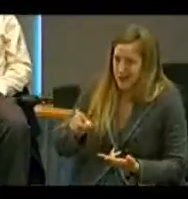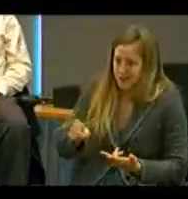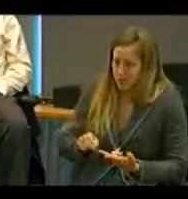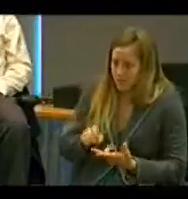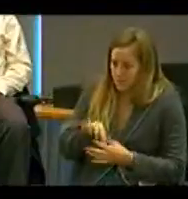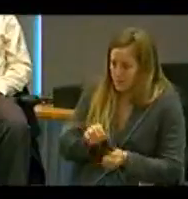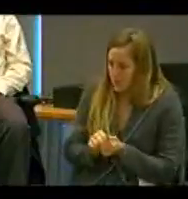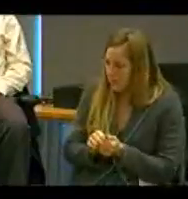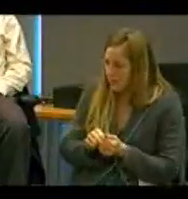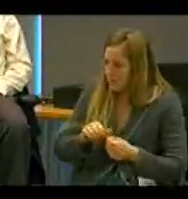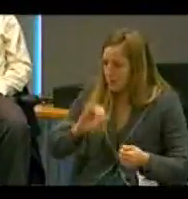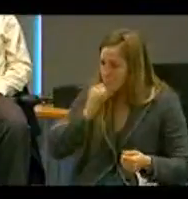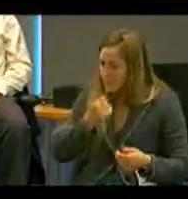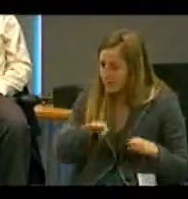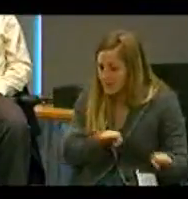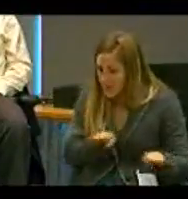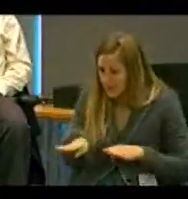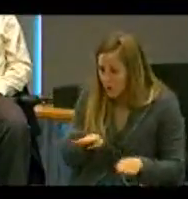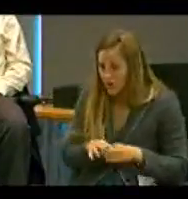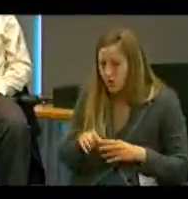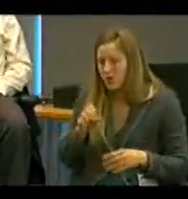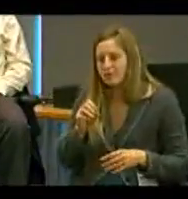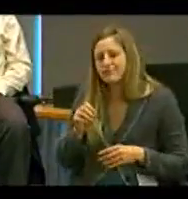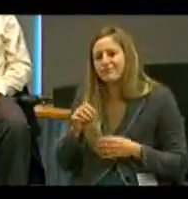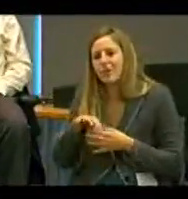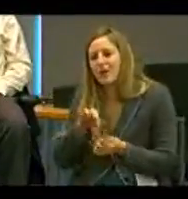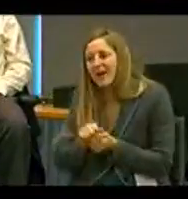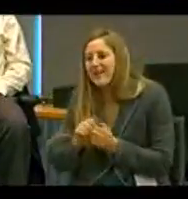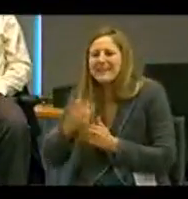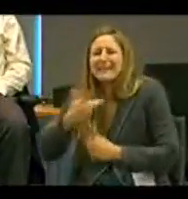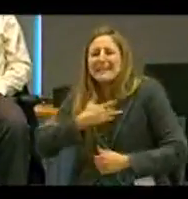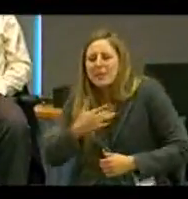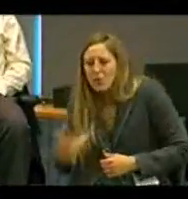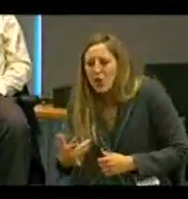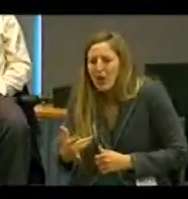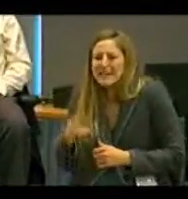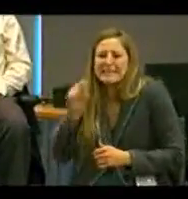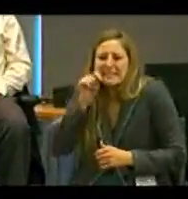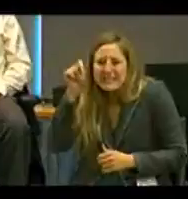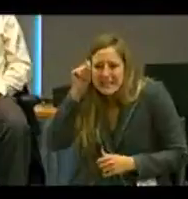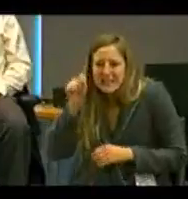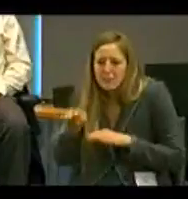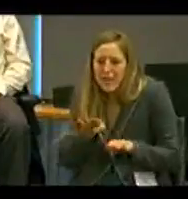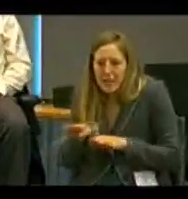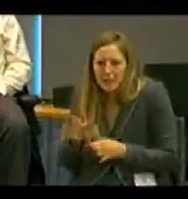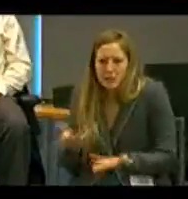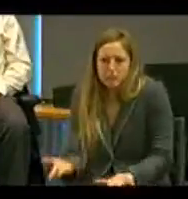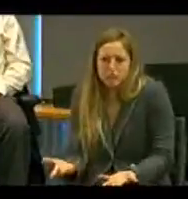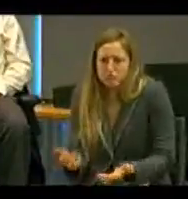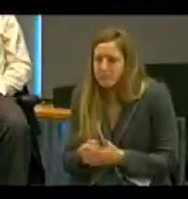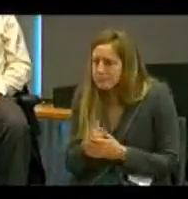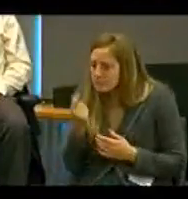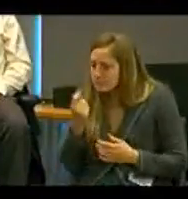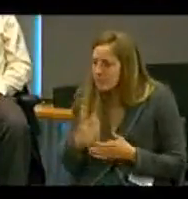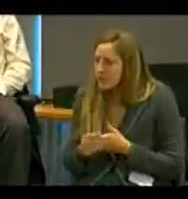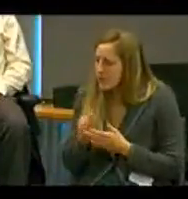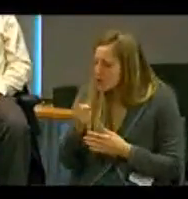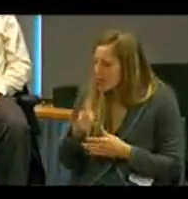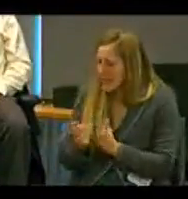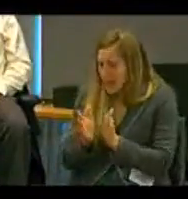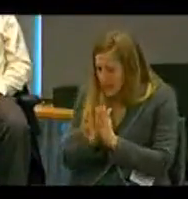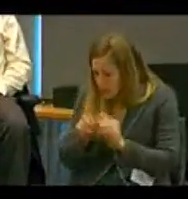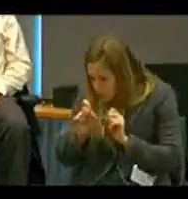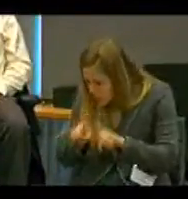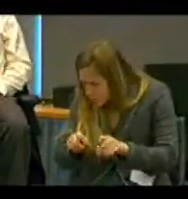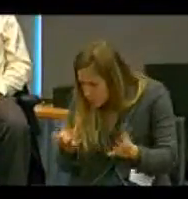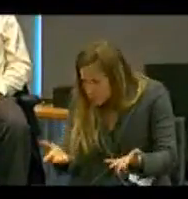misbehaviors, typical adolescent misbehaviors, that there are things you can do to stop that. There are less discriminatory alternatives. It's just asking the question to prompt